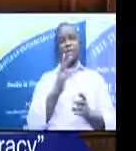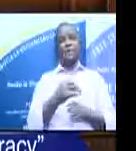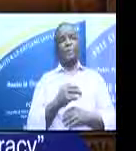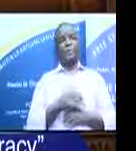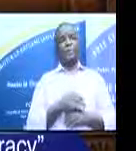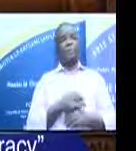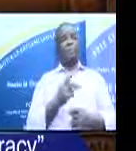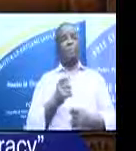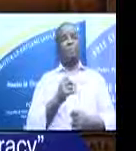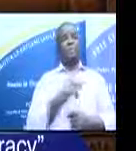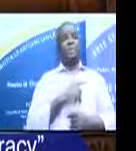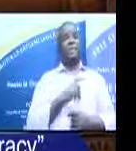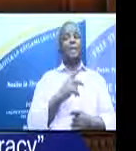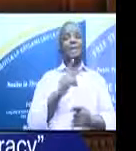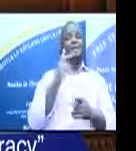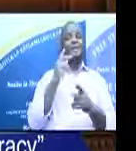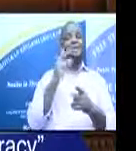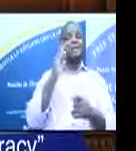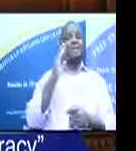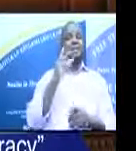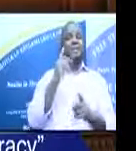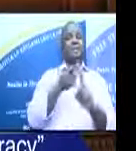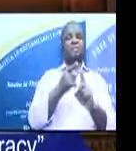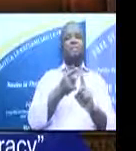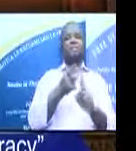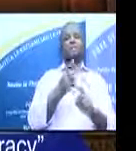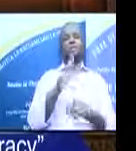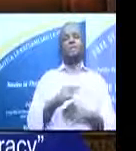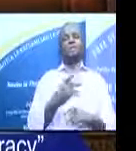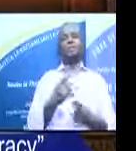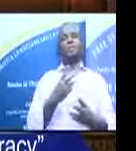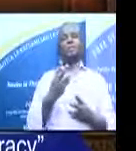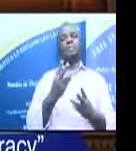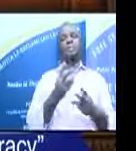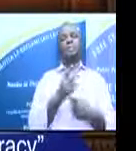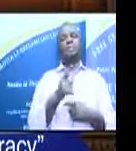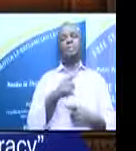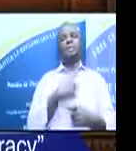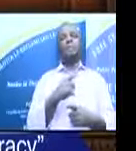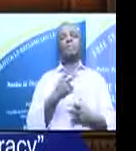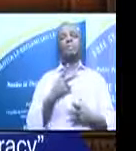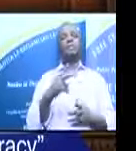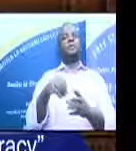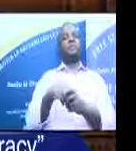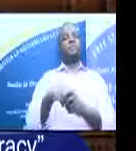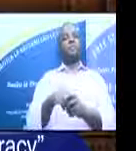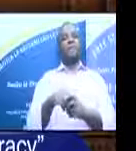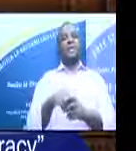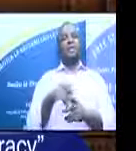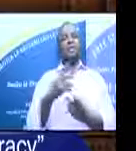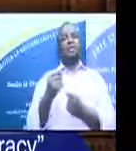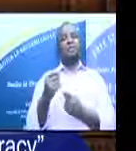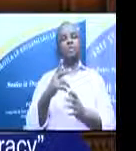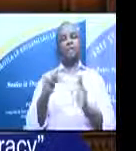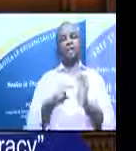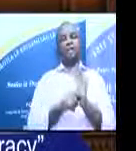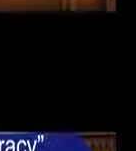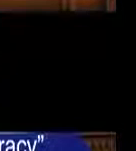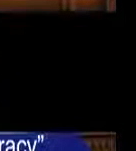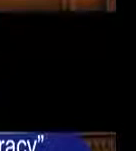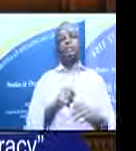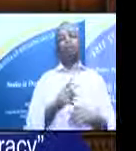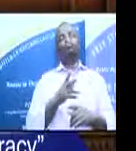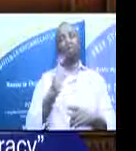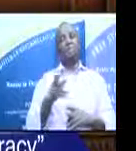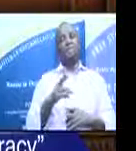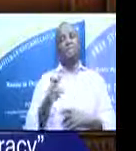could found that disciplinary steps were taken against officials who had incurred irregular expenditure, again as